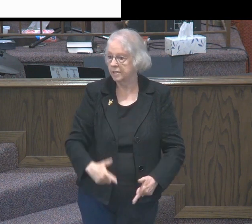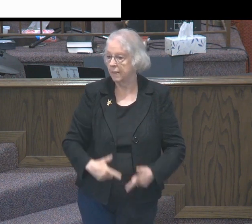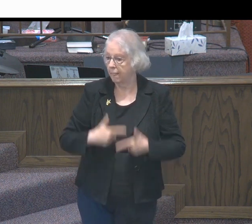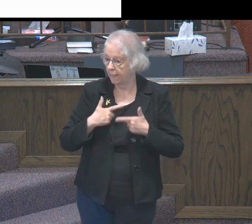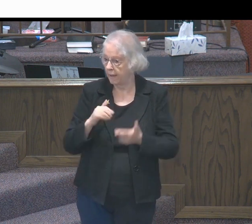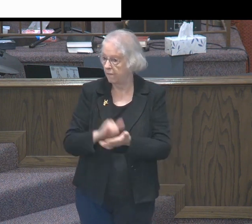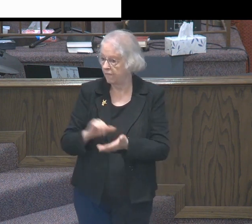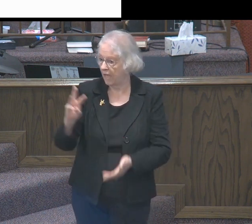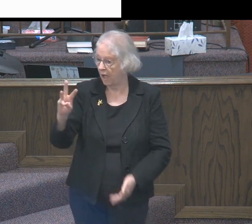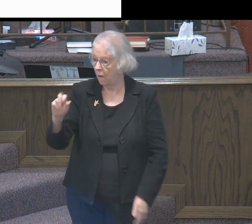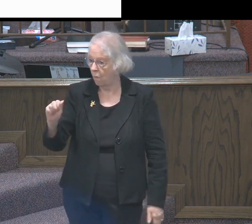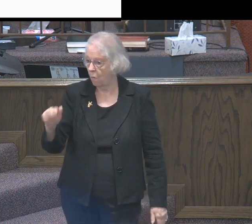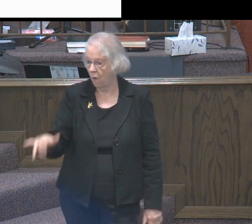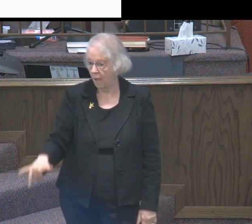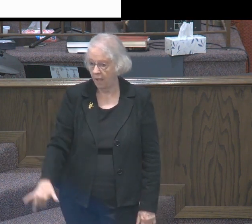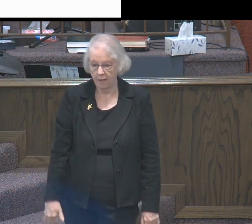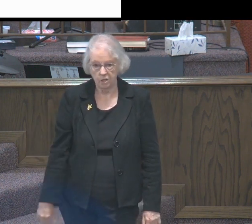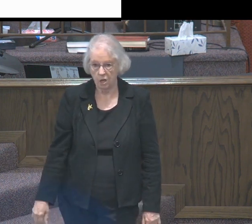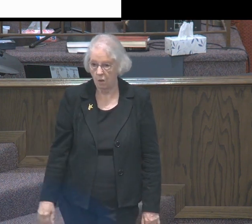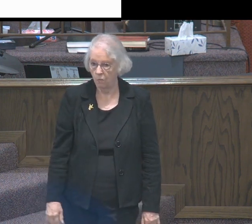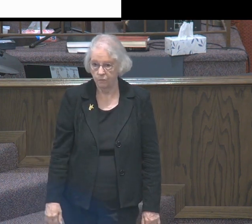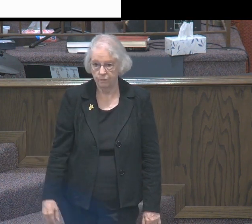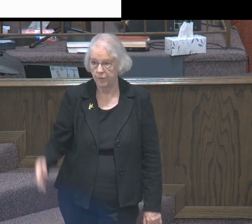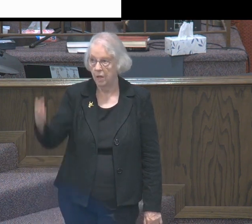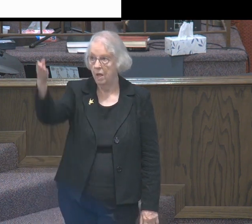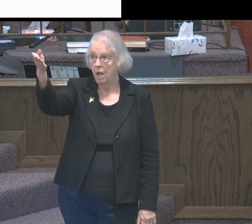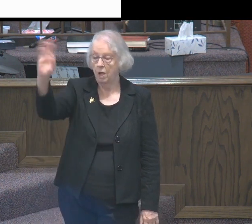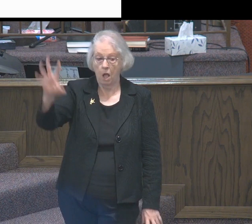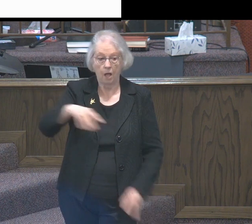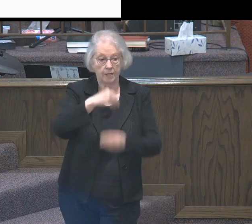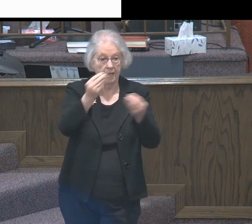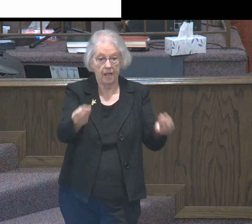take precedence over the law itself.